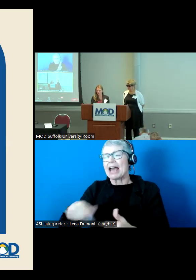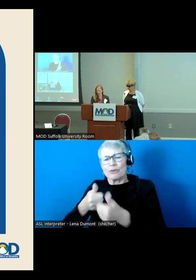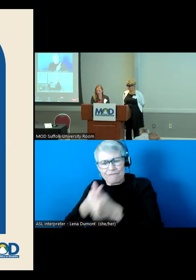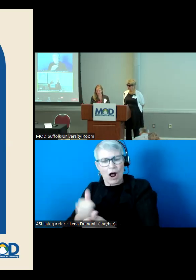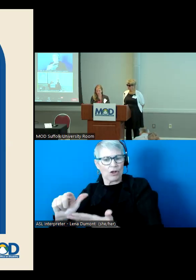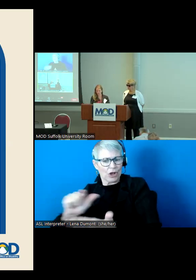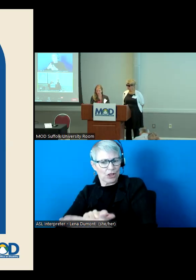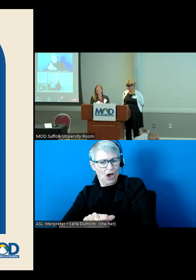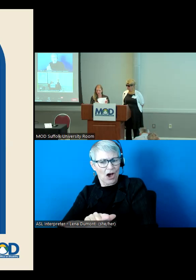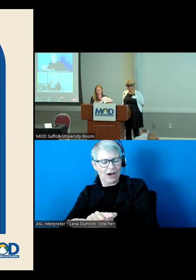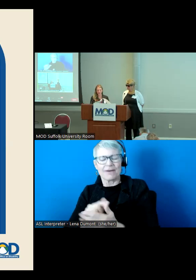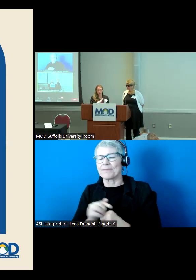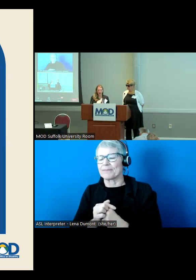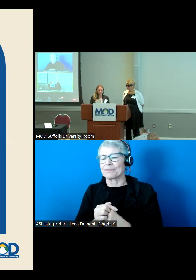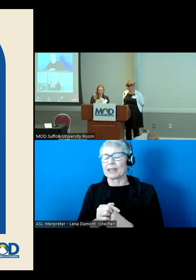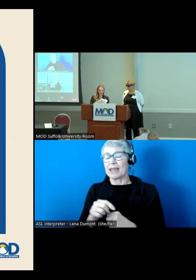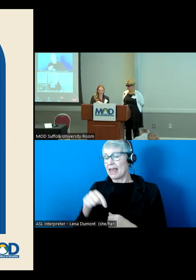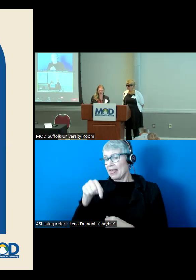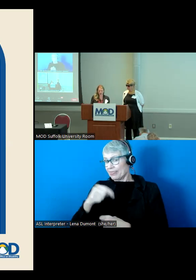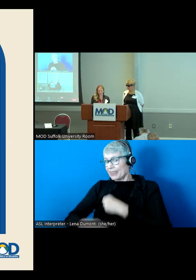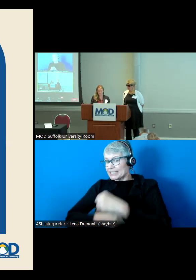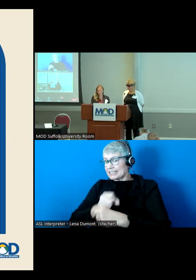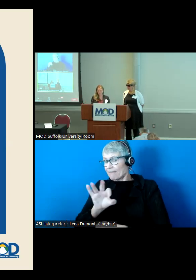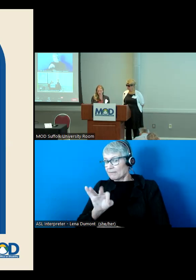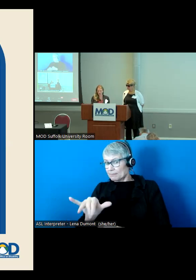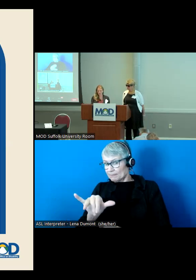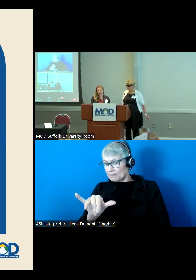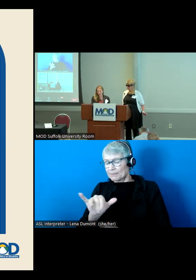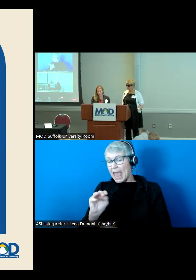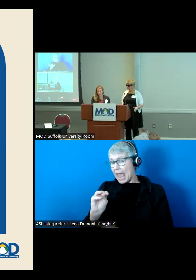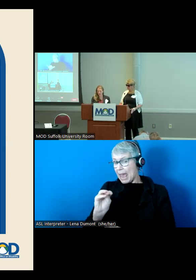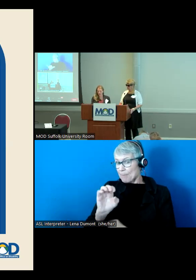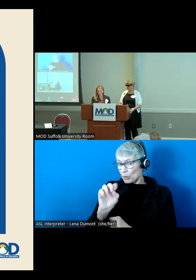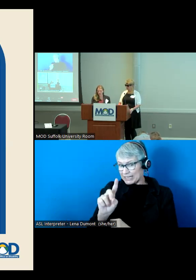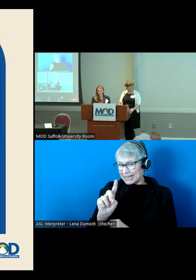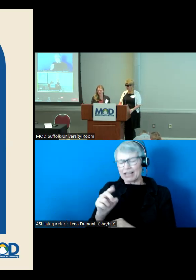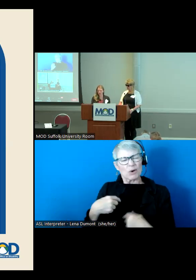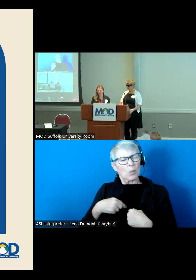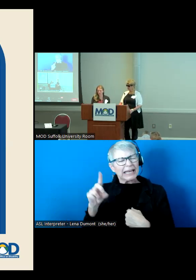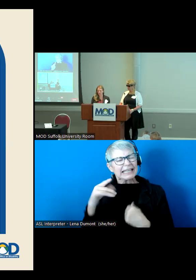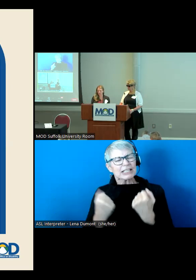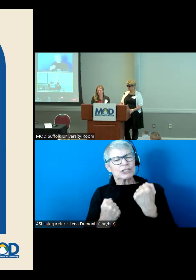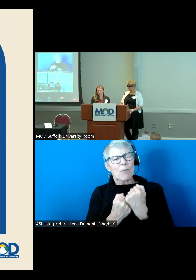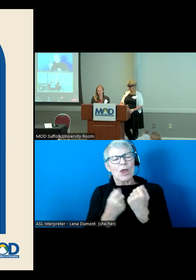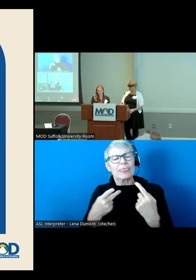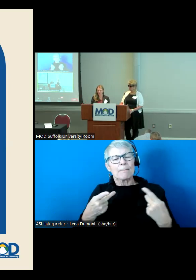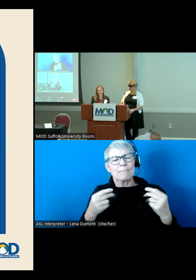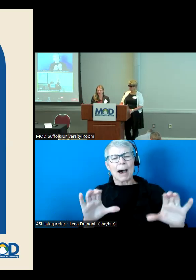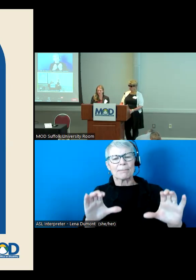So far this fiscal year, MOD has supported the public by responding to